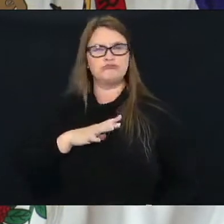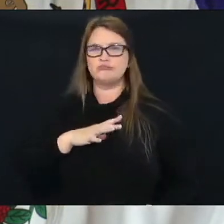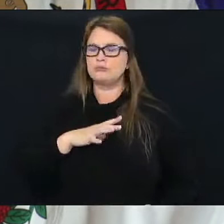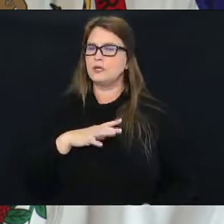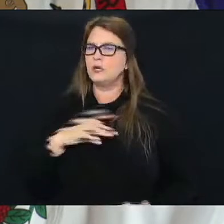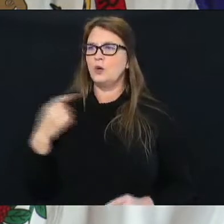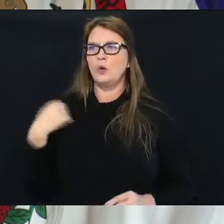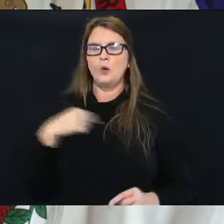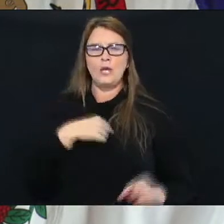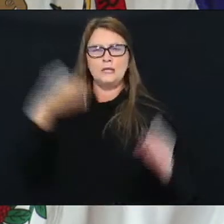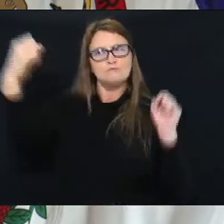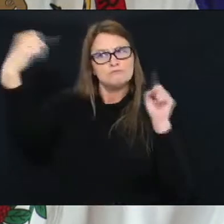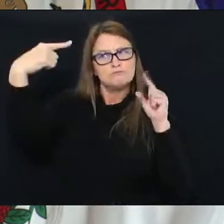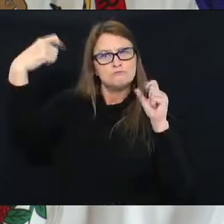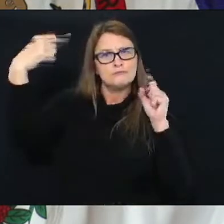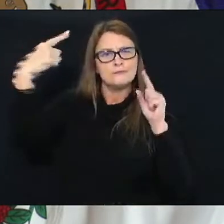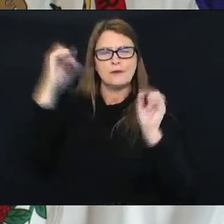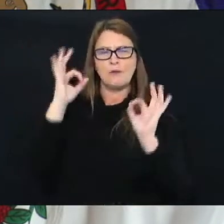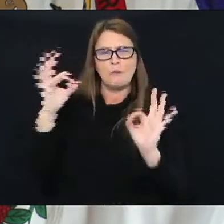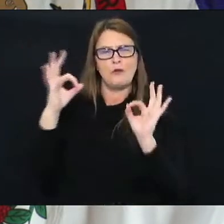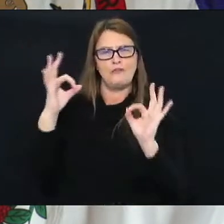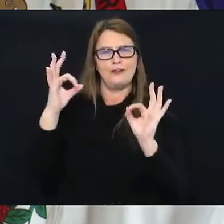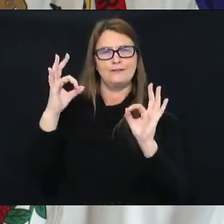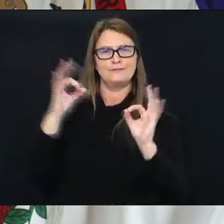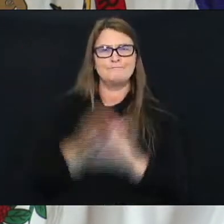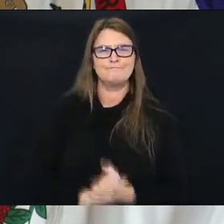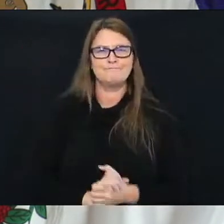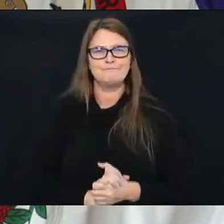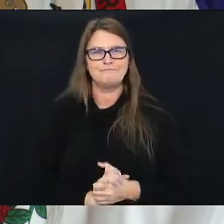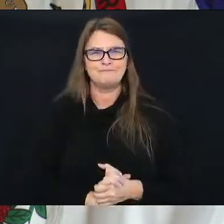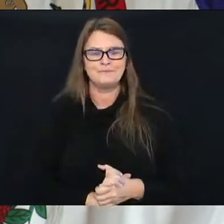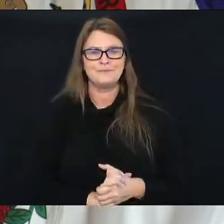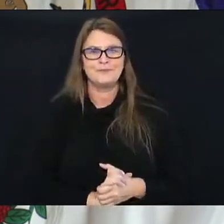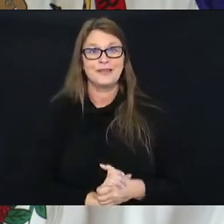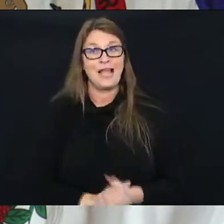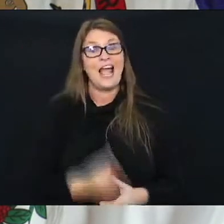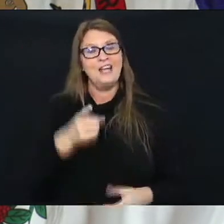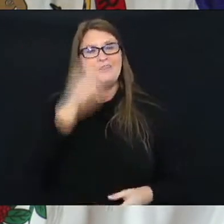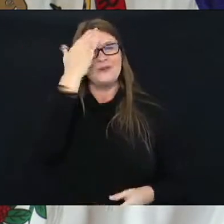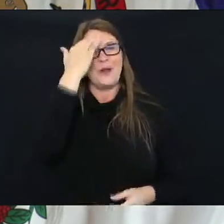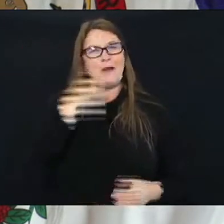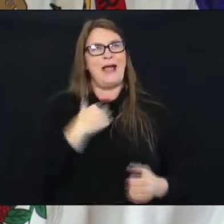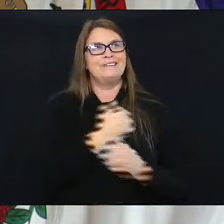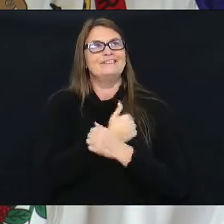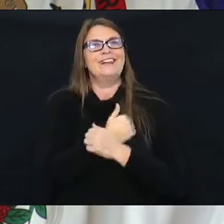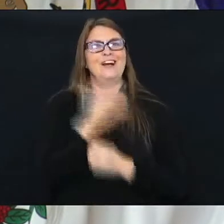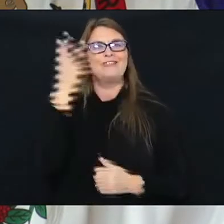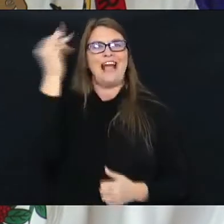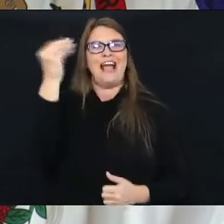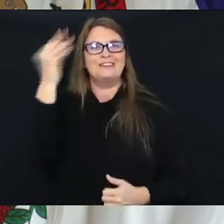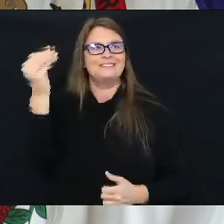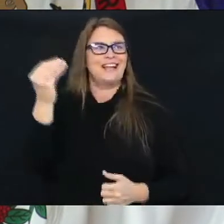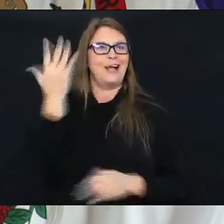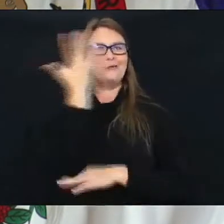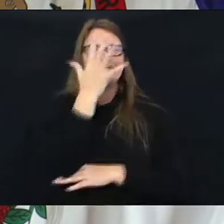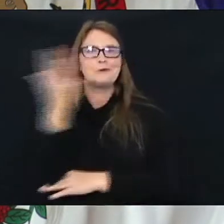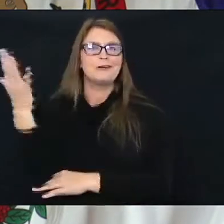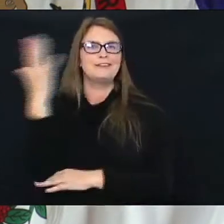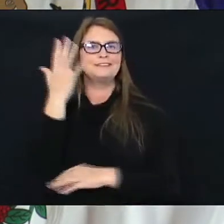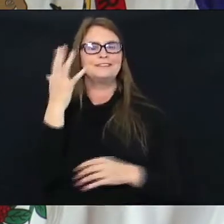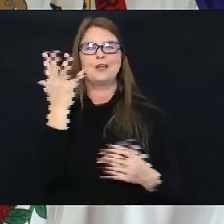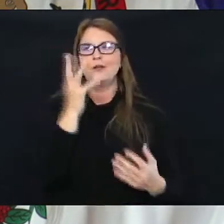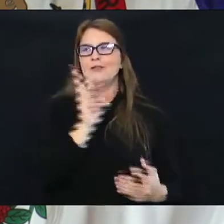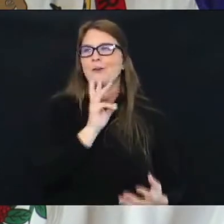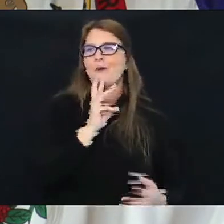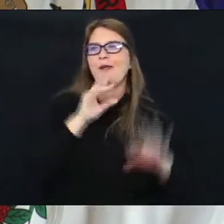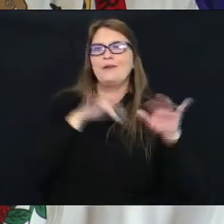off one another like crazy. You know, of course, you know I love the outdoors and I love nature beyond belief, and I love our waters